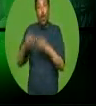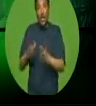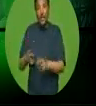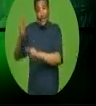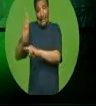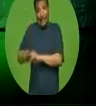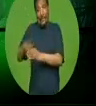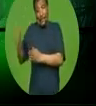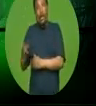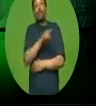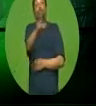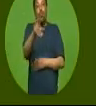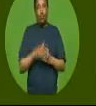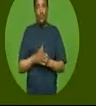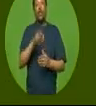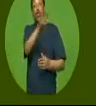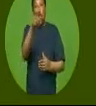You have 3 minutes.